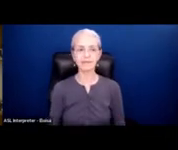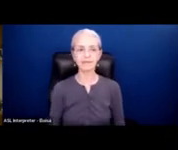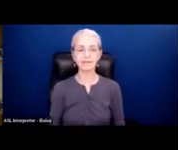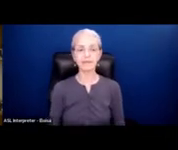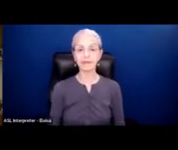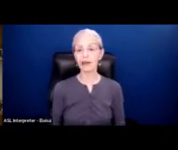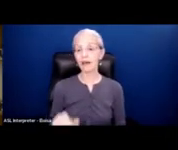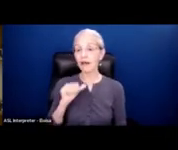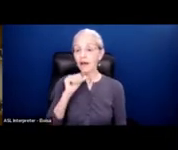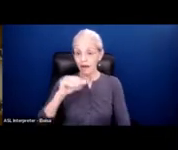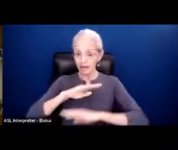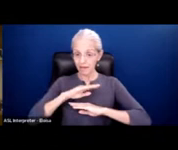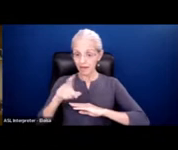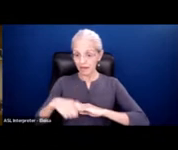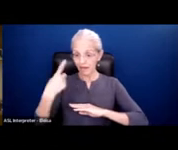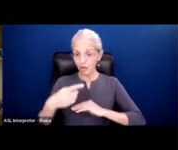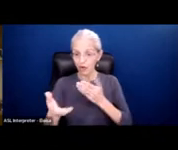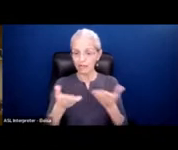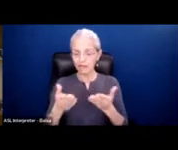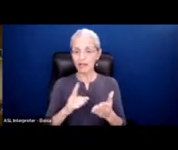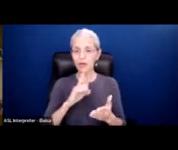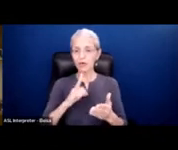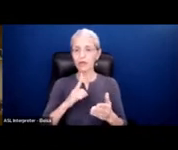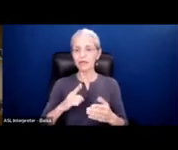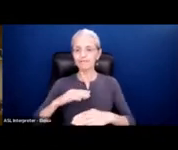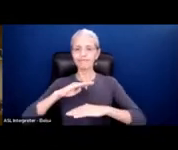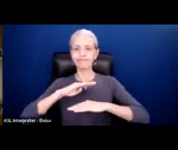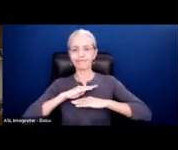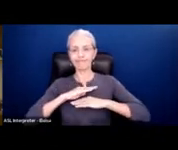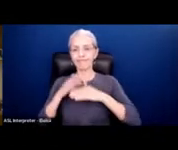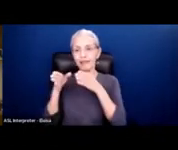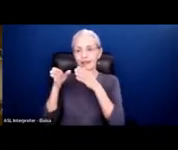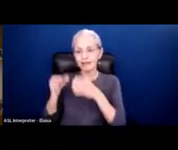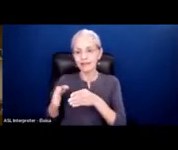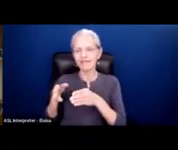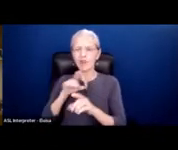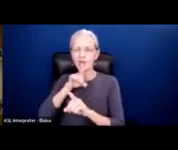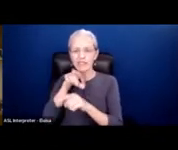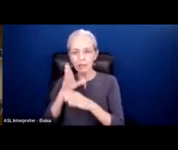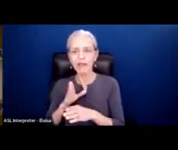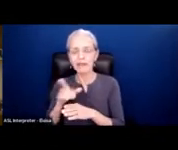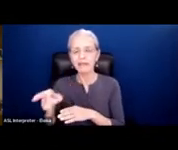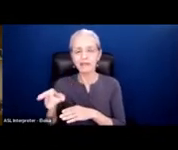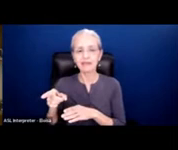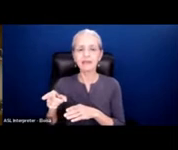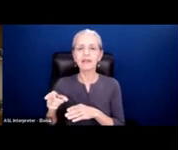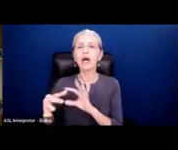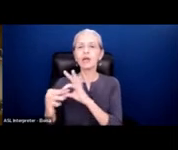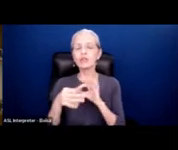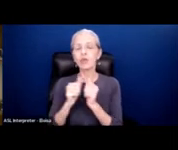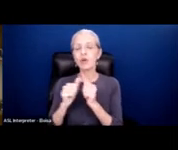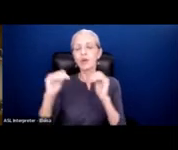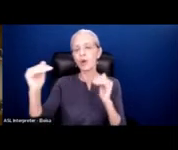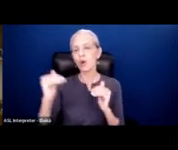Unmet need for services that fully met recipient needs and goals was associated with the lowest likelihood of